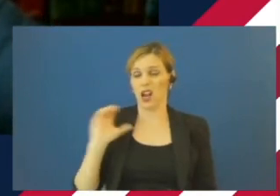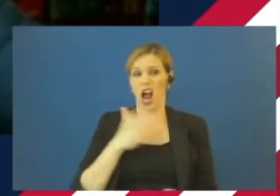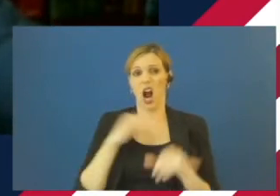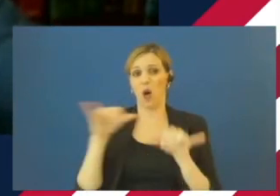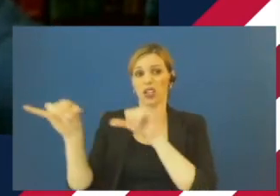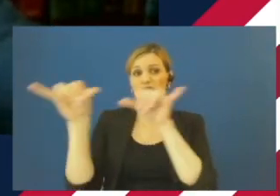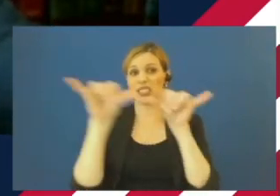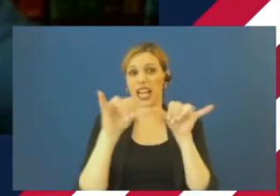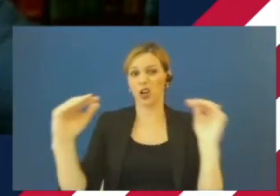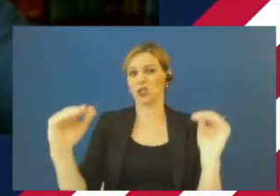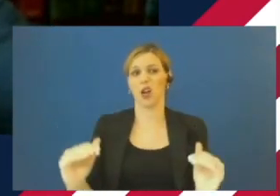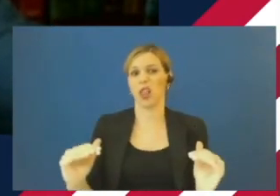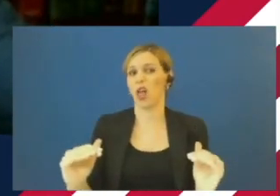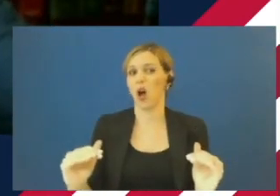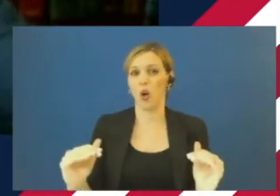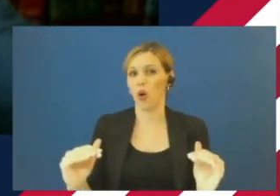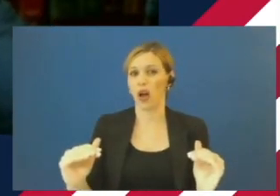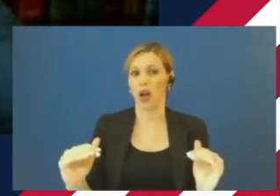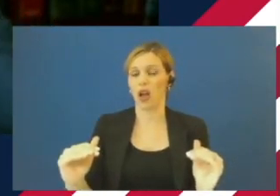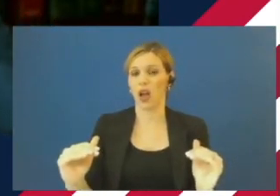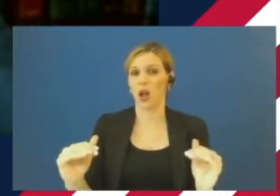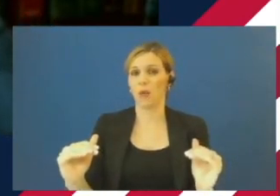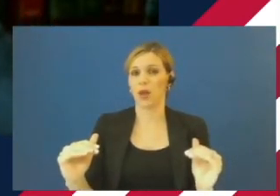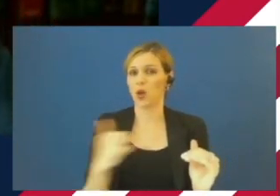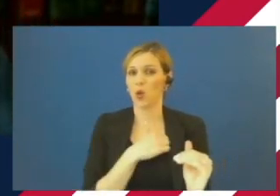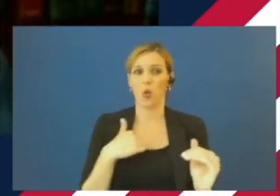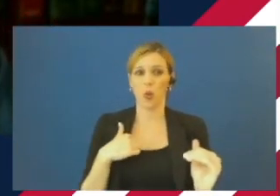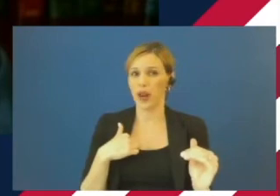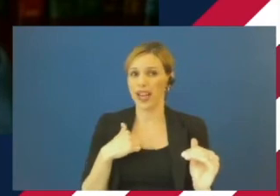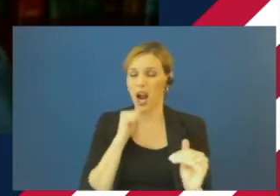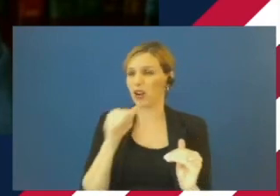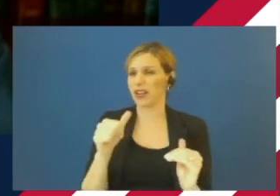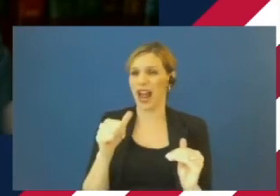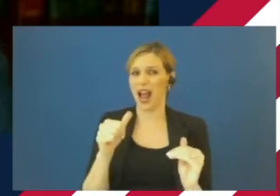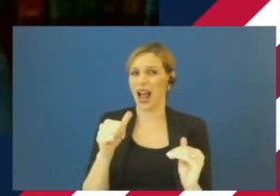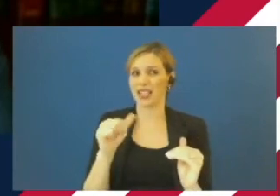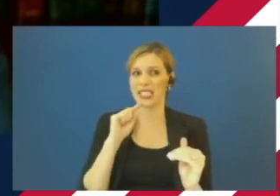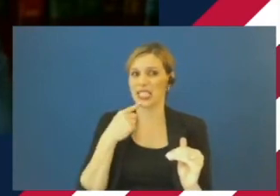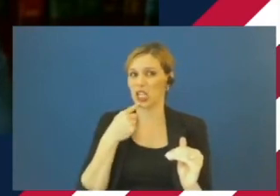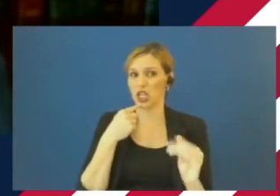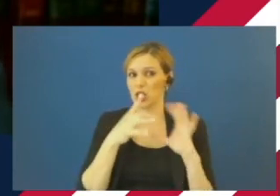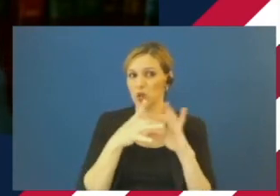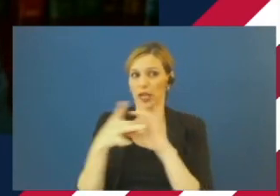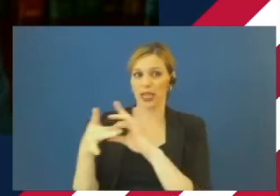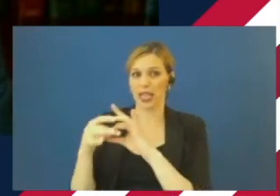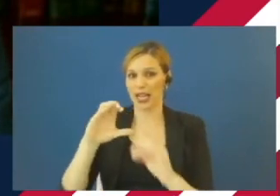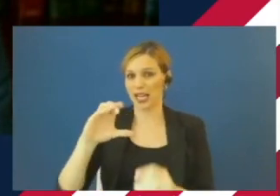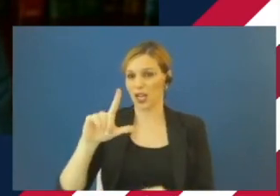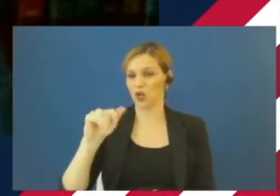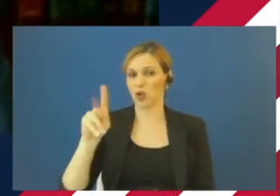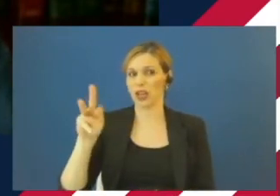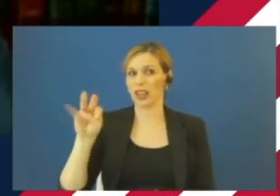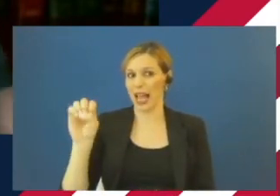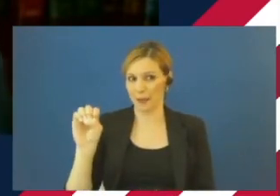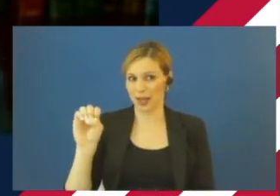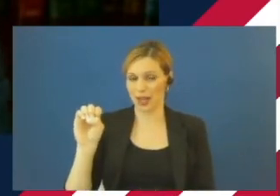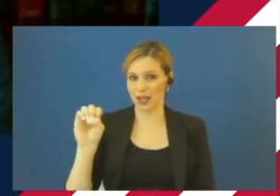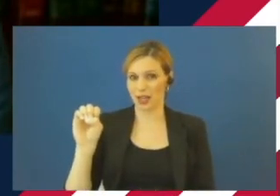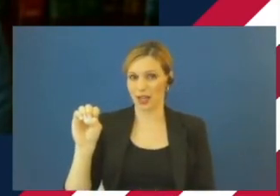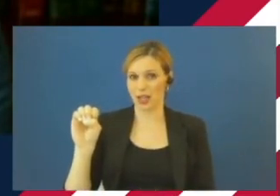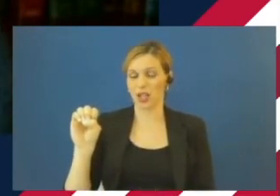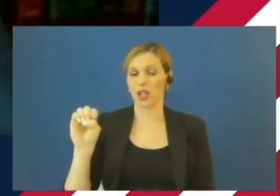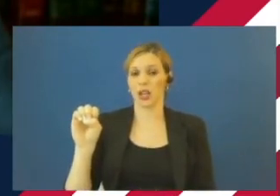is hostile to the agenda of climate. And now the bar is so low that lip service, just saying climate, is sort of